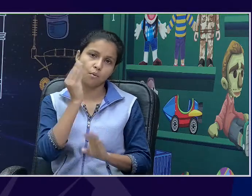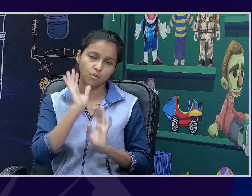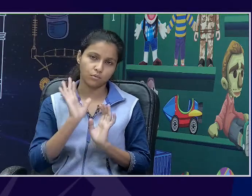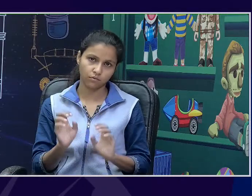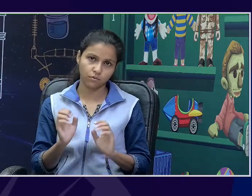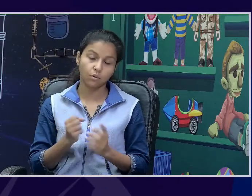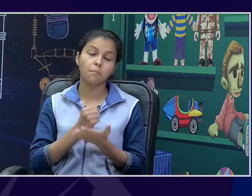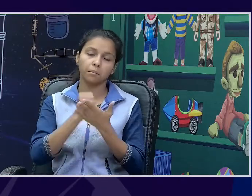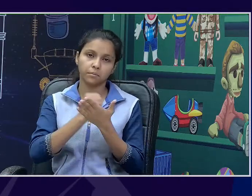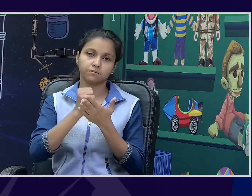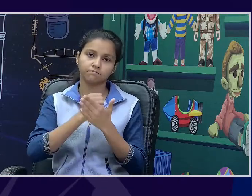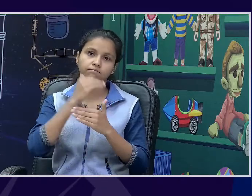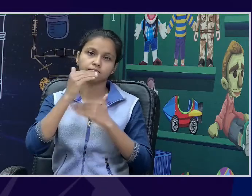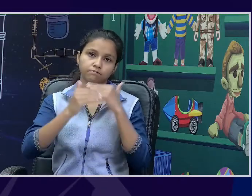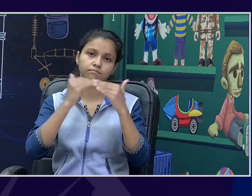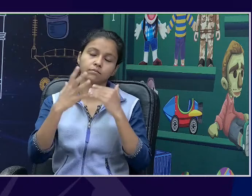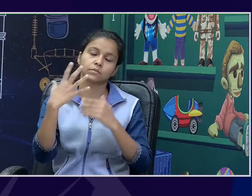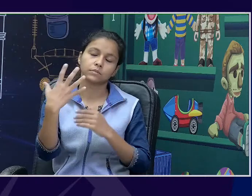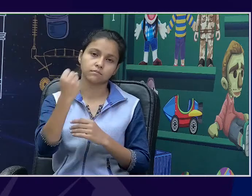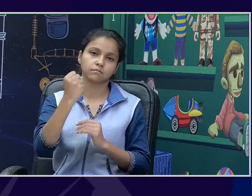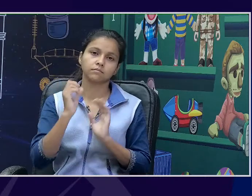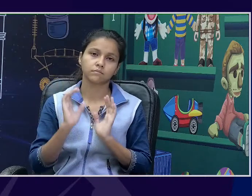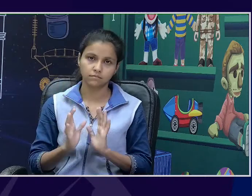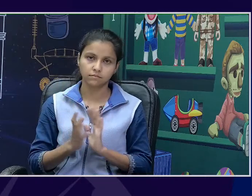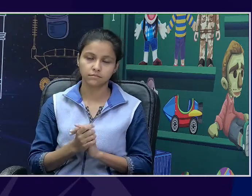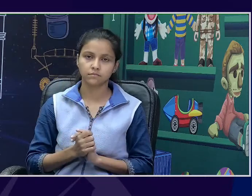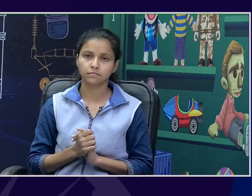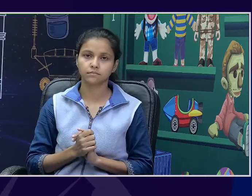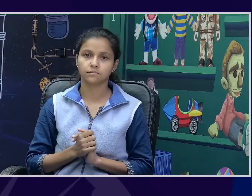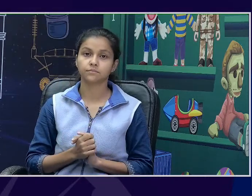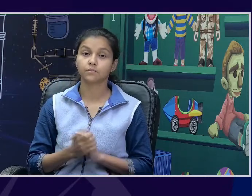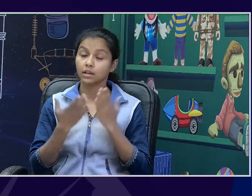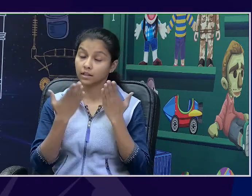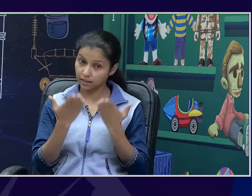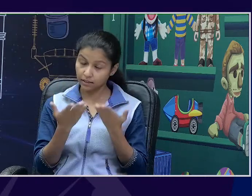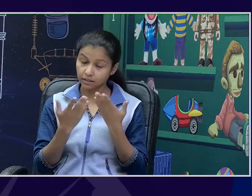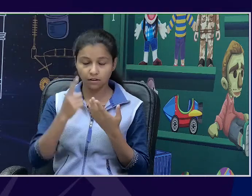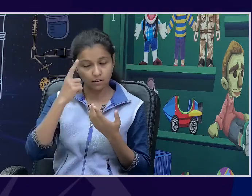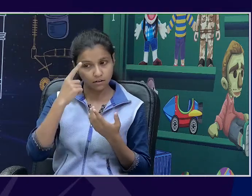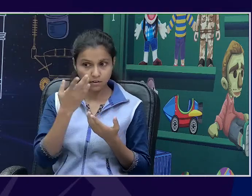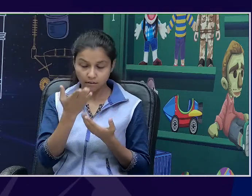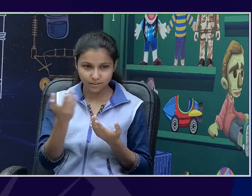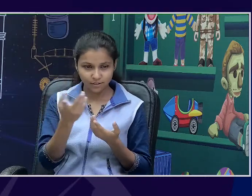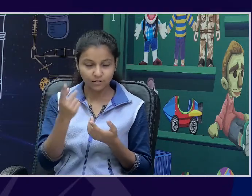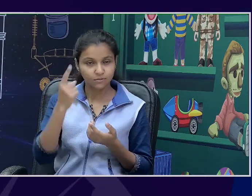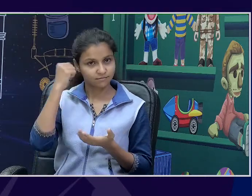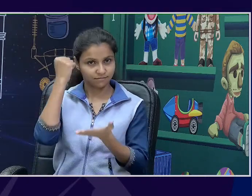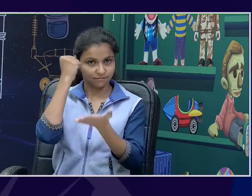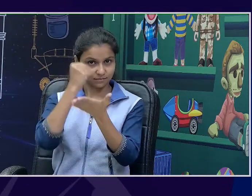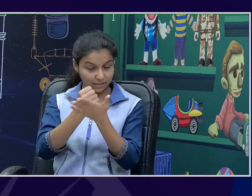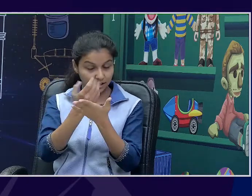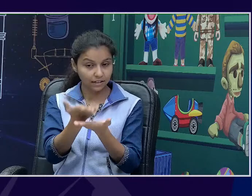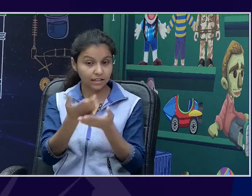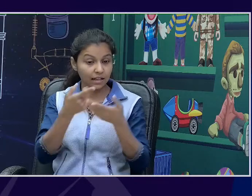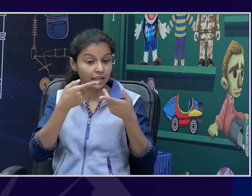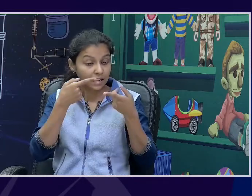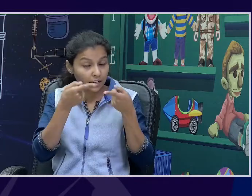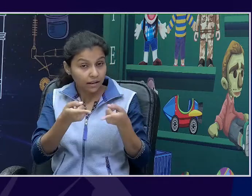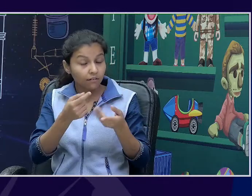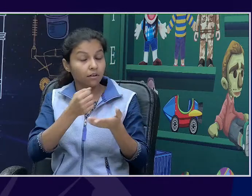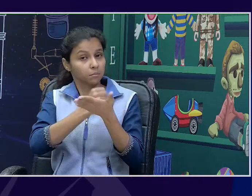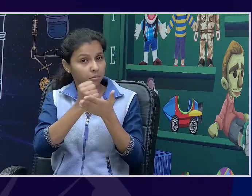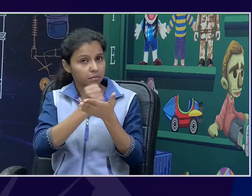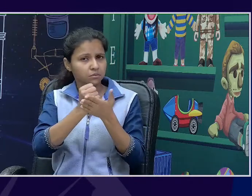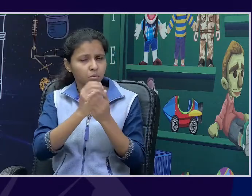him to practice it and get it over him. And that is where he decided that now he will